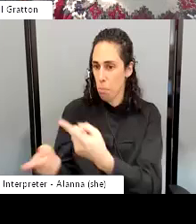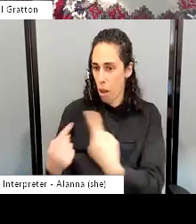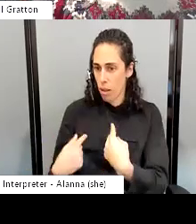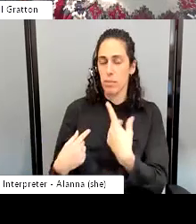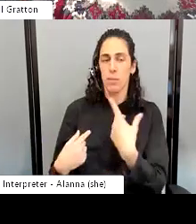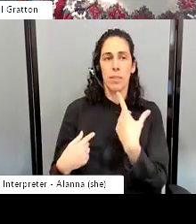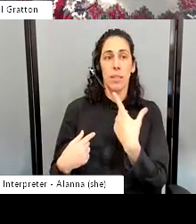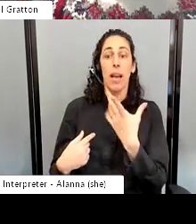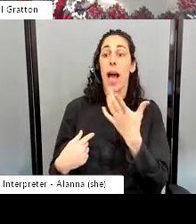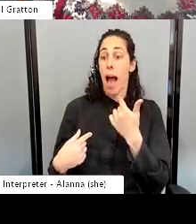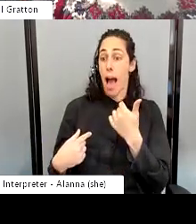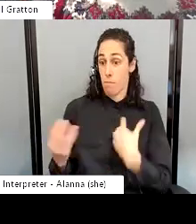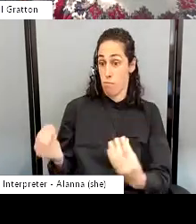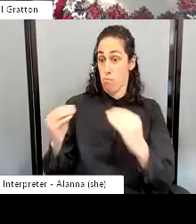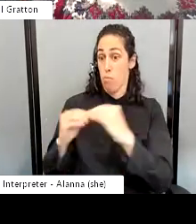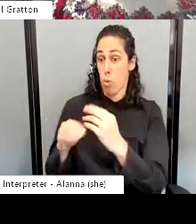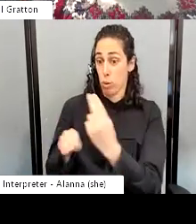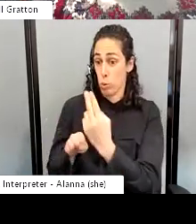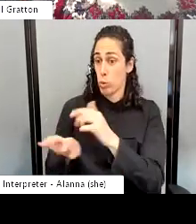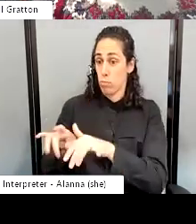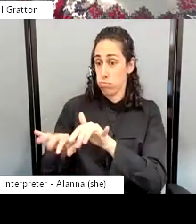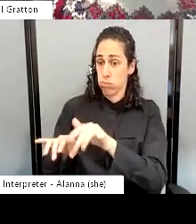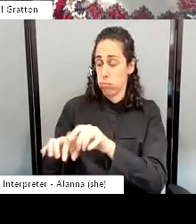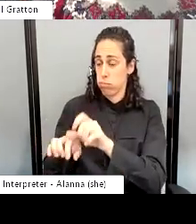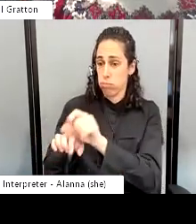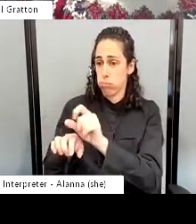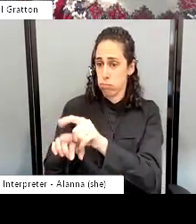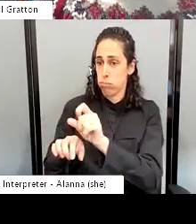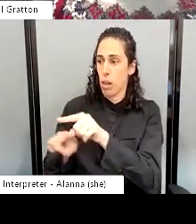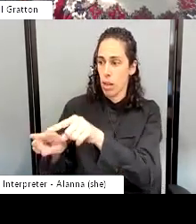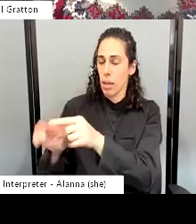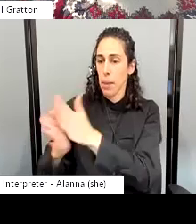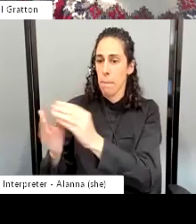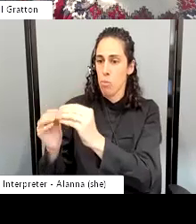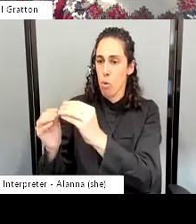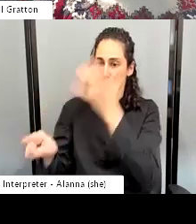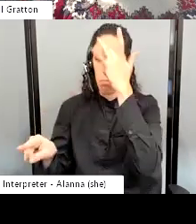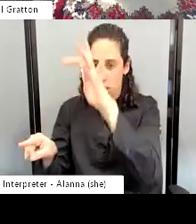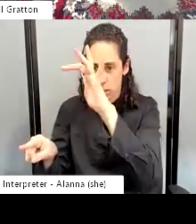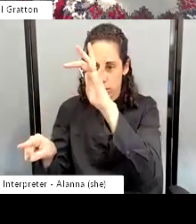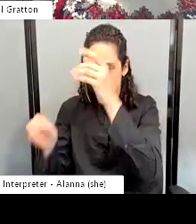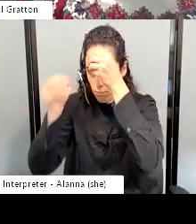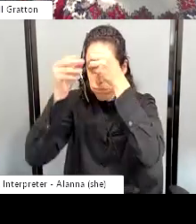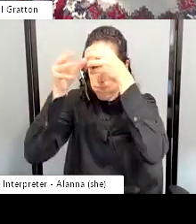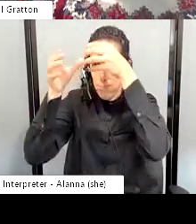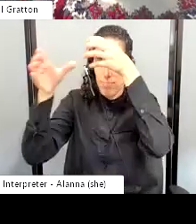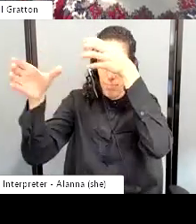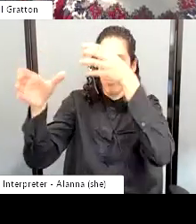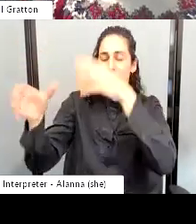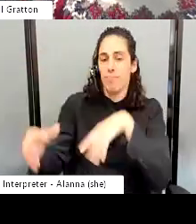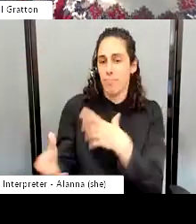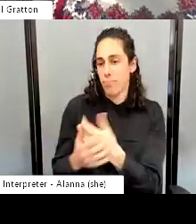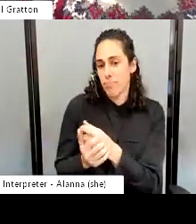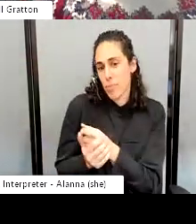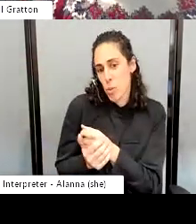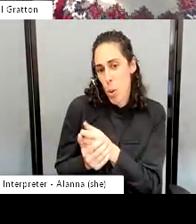assistant. And you probably have been reading or heard how it was started by a company called OpenAI, which is really looking at the way